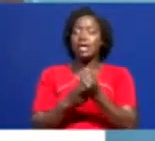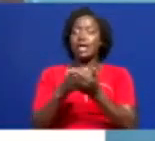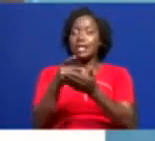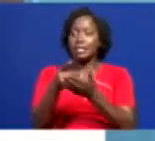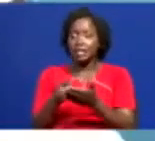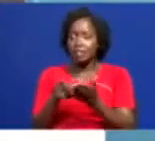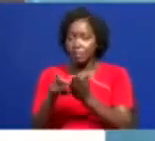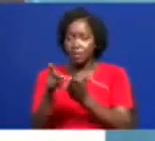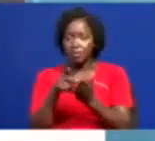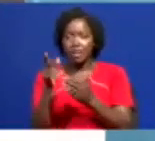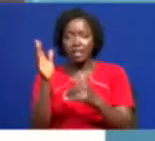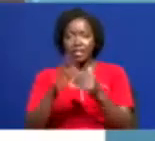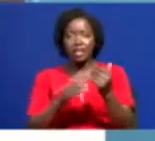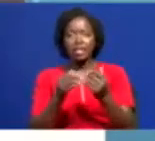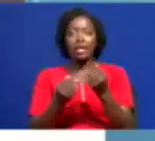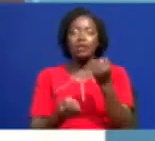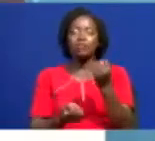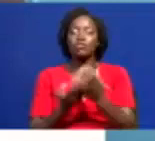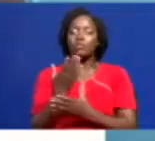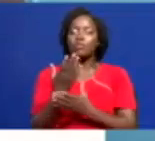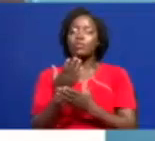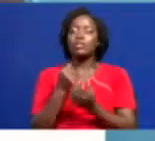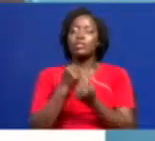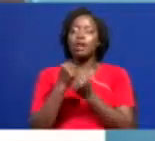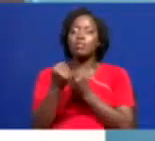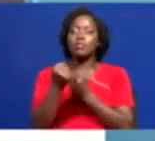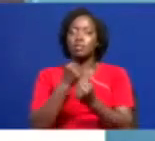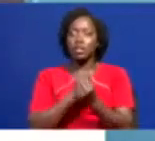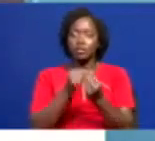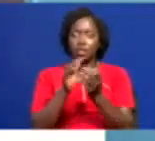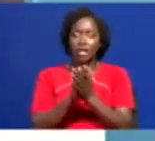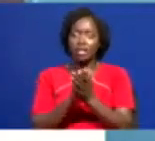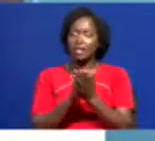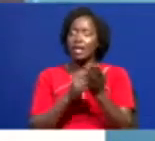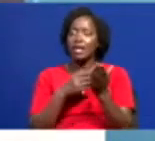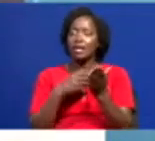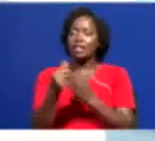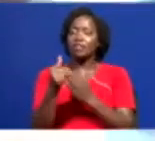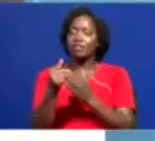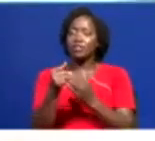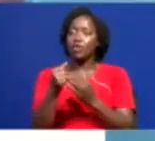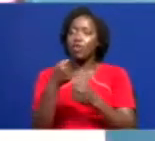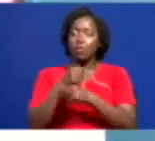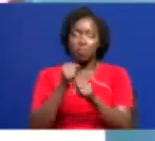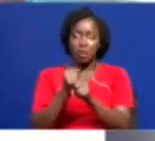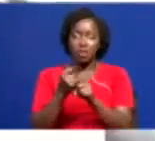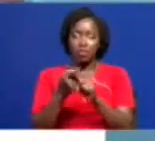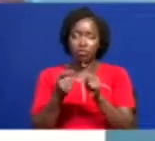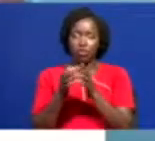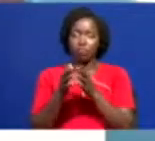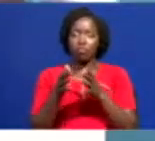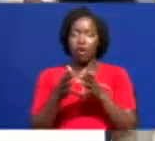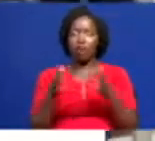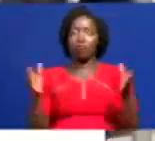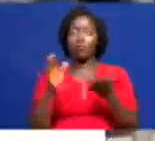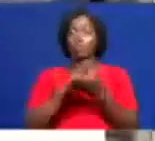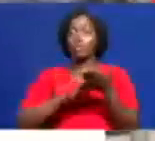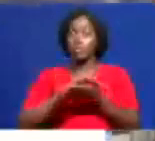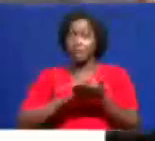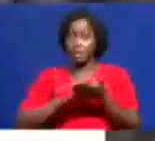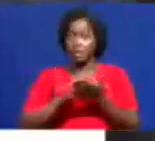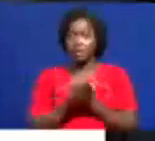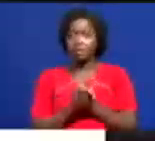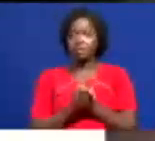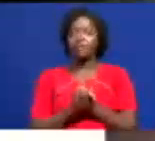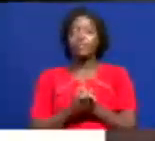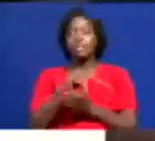servicing rather than stimulating production and stimulating revenue generation from a broader base. Nyoro